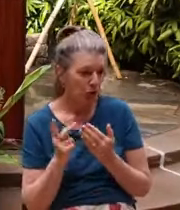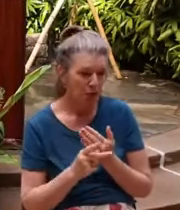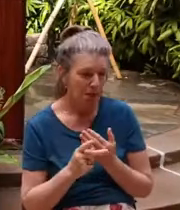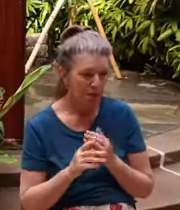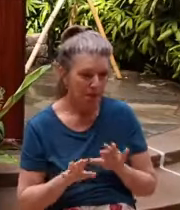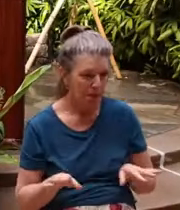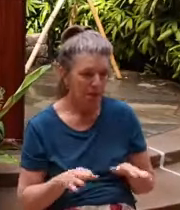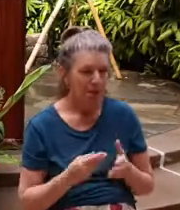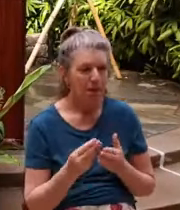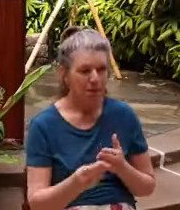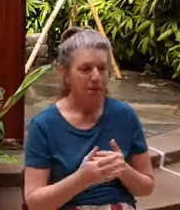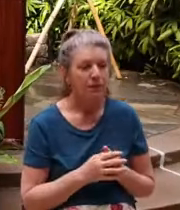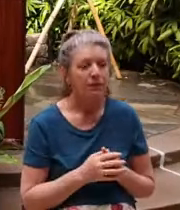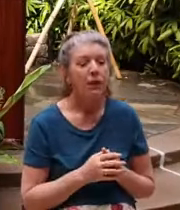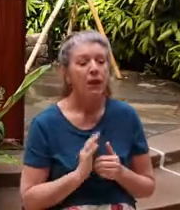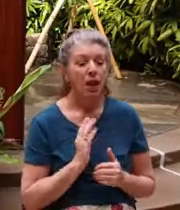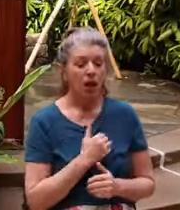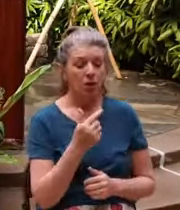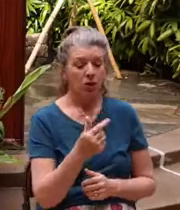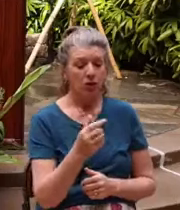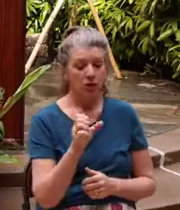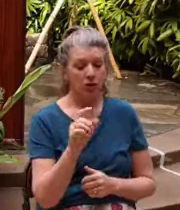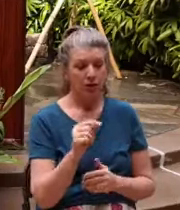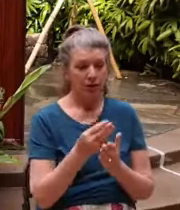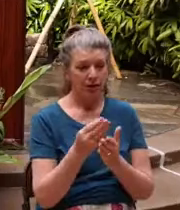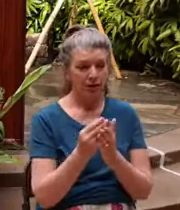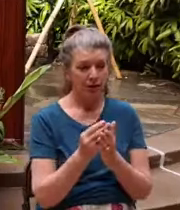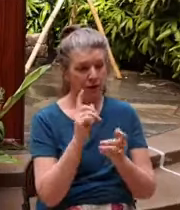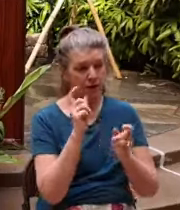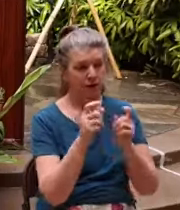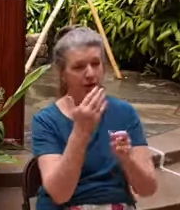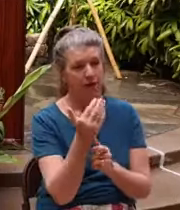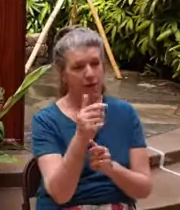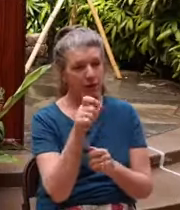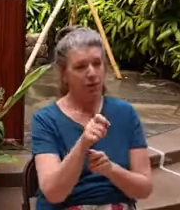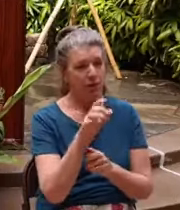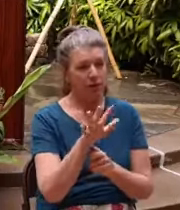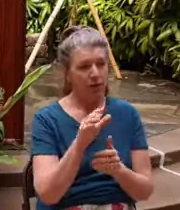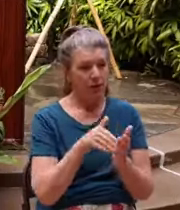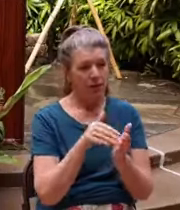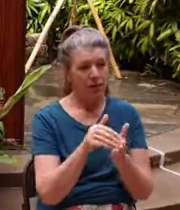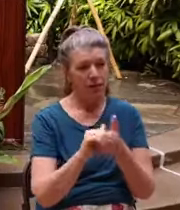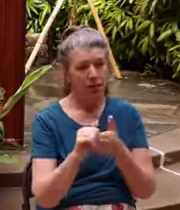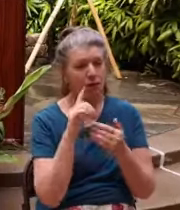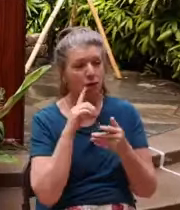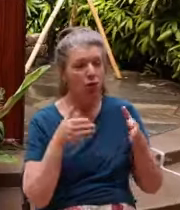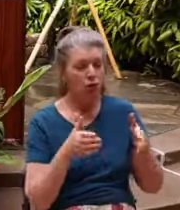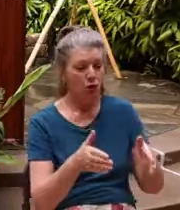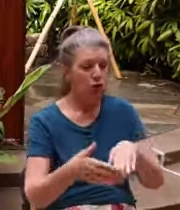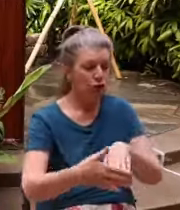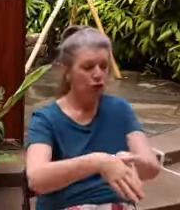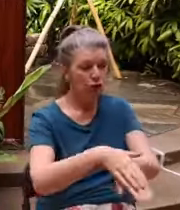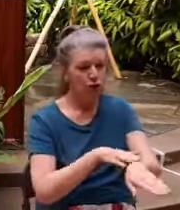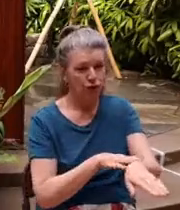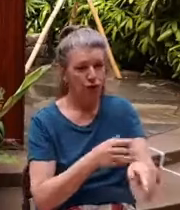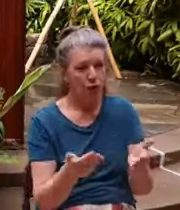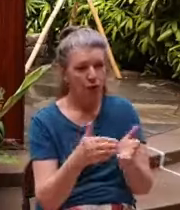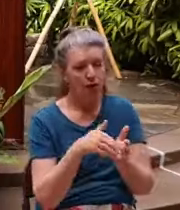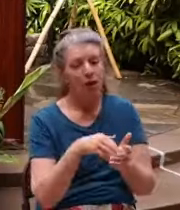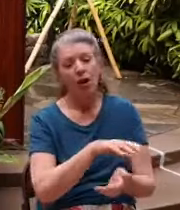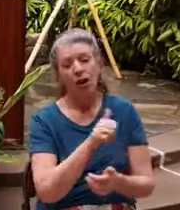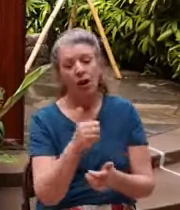Our GET fund will dedicate $15.5 million towards road repaving, with another $18.5